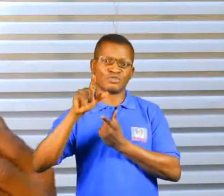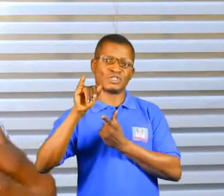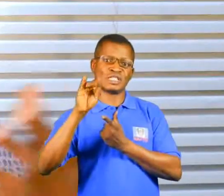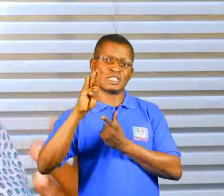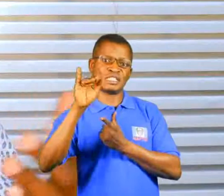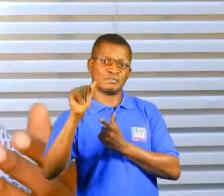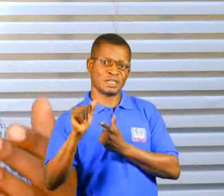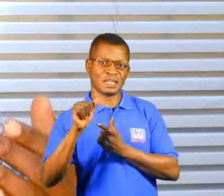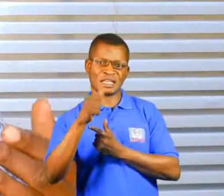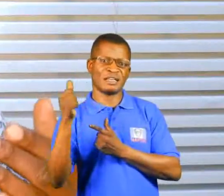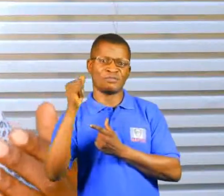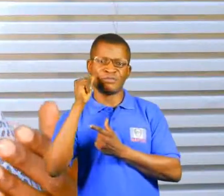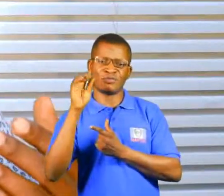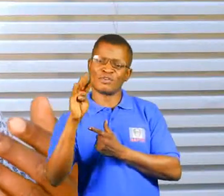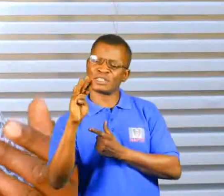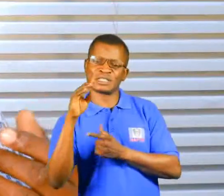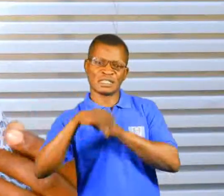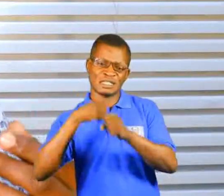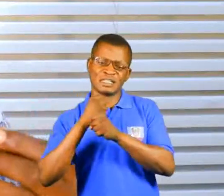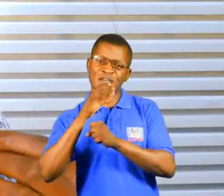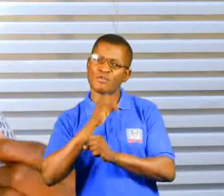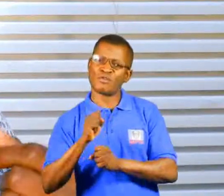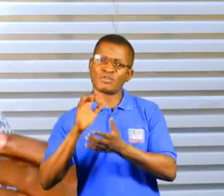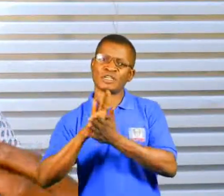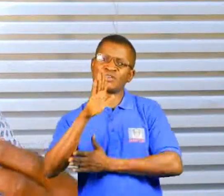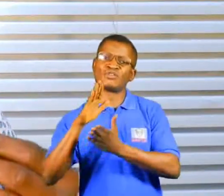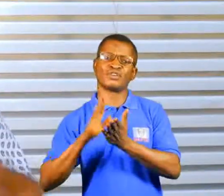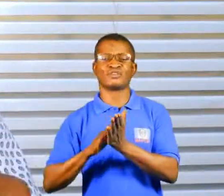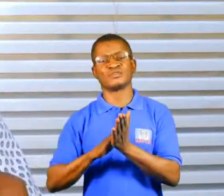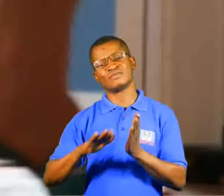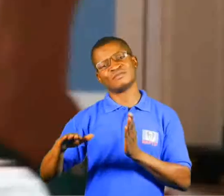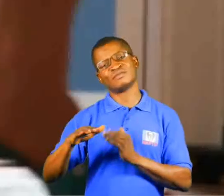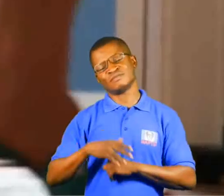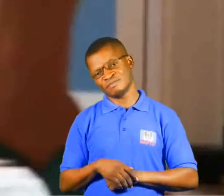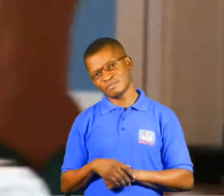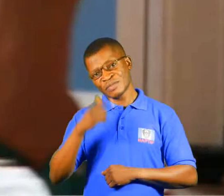for domestic servitude, a 14-year-old secondary school child.